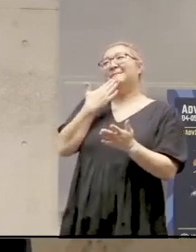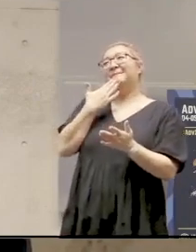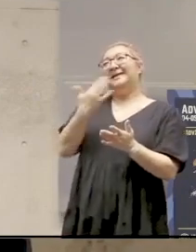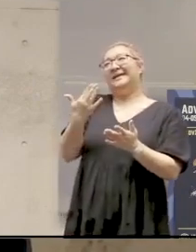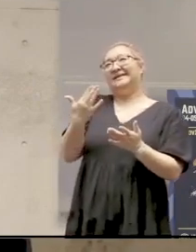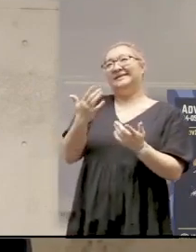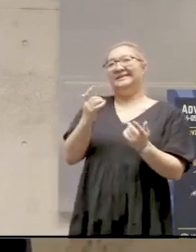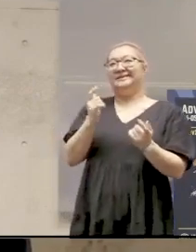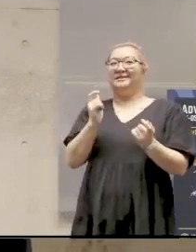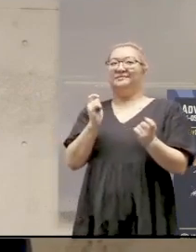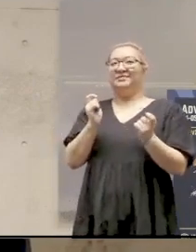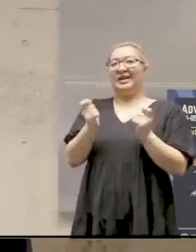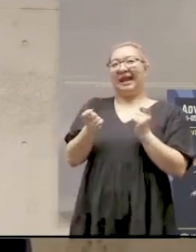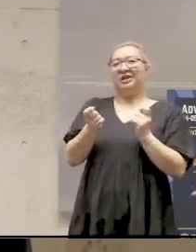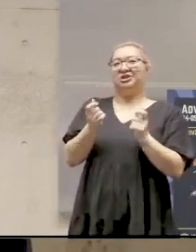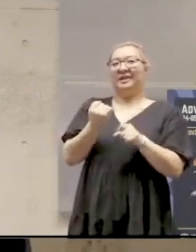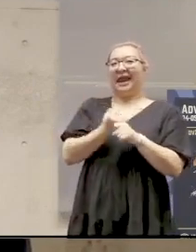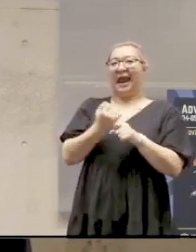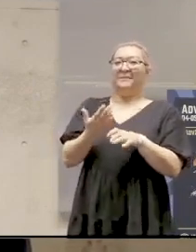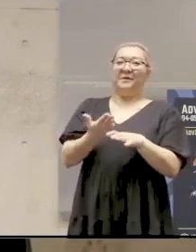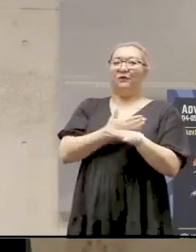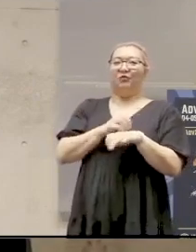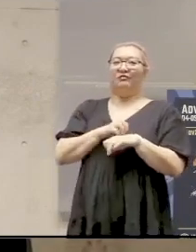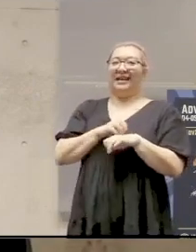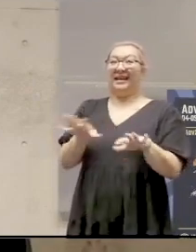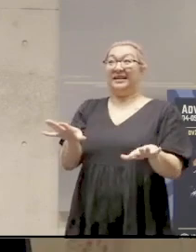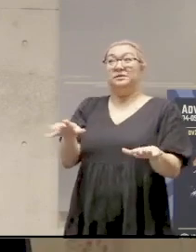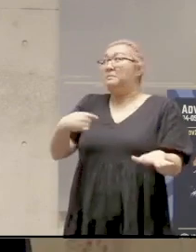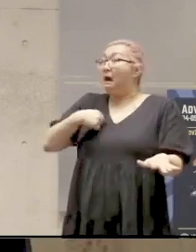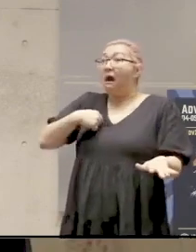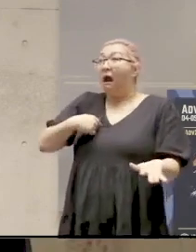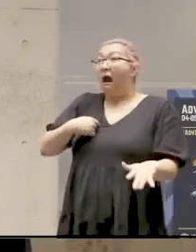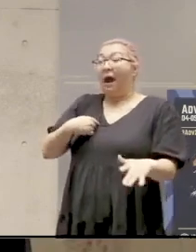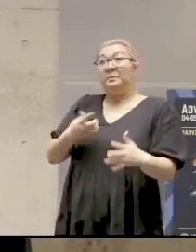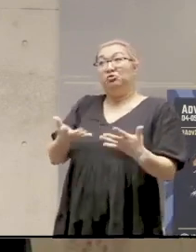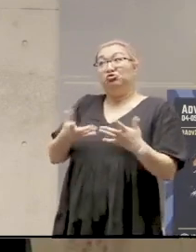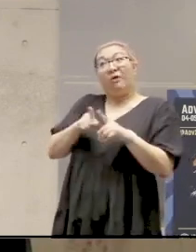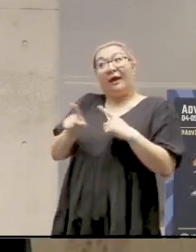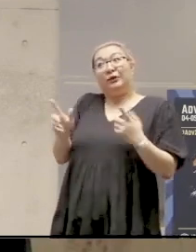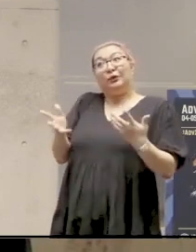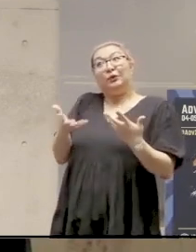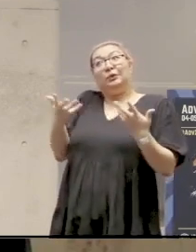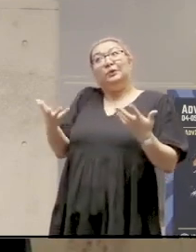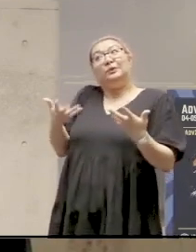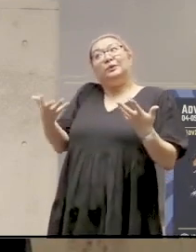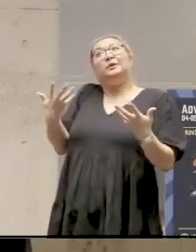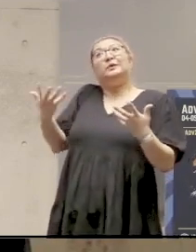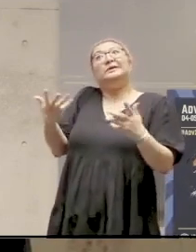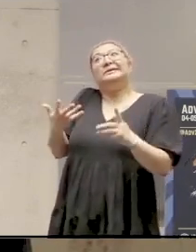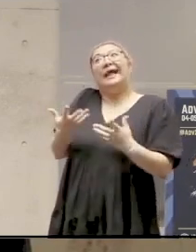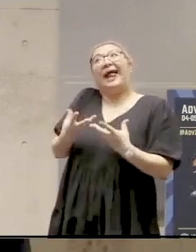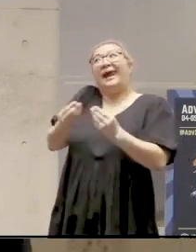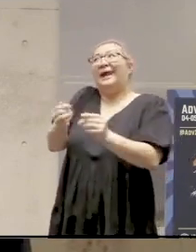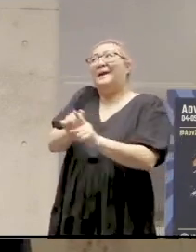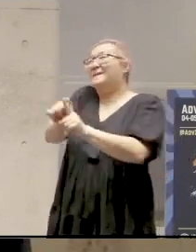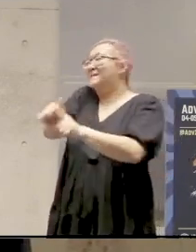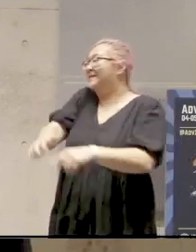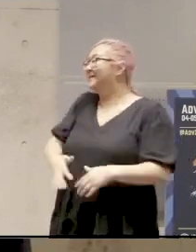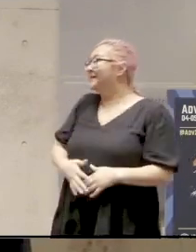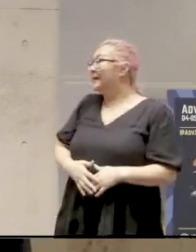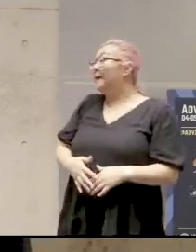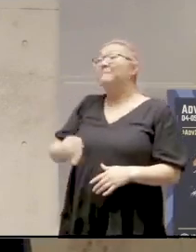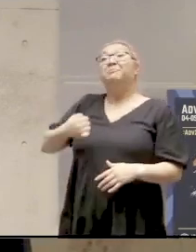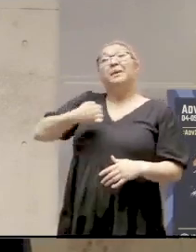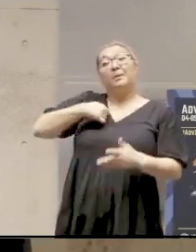terrible about it. But, you know, I wanted to be constructive, wanted to be nice. But yeah, as for me, no, I get very